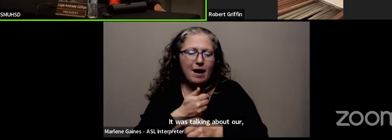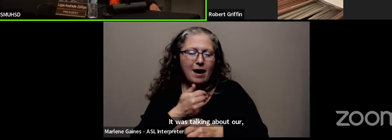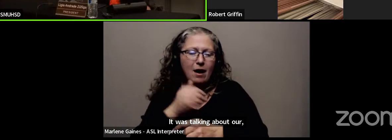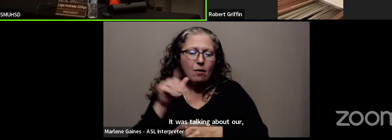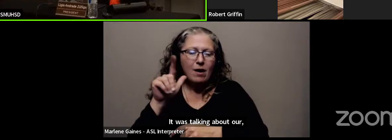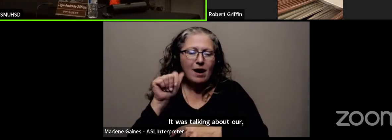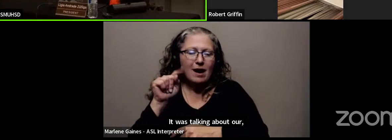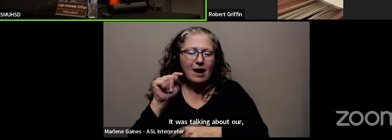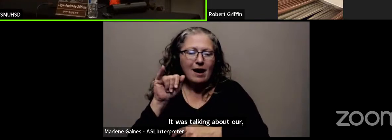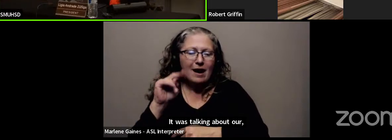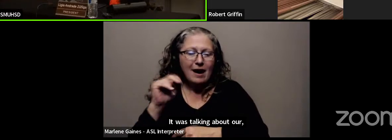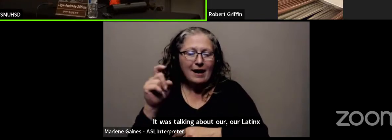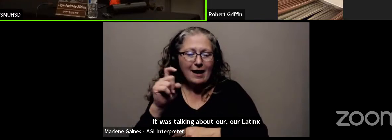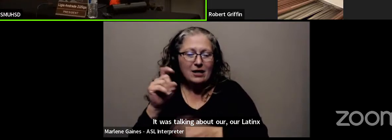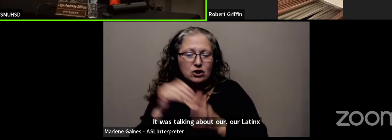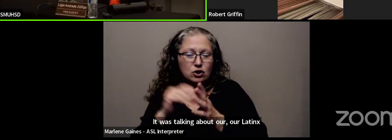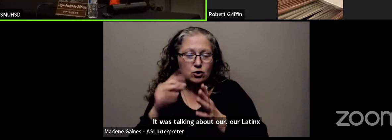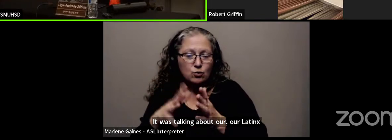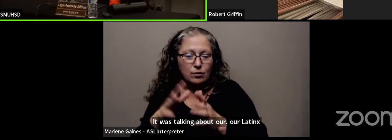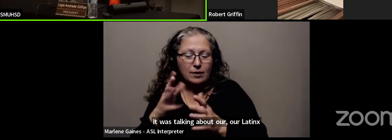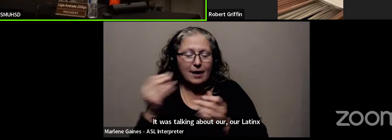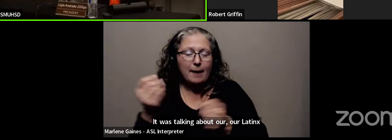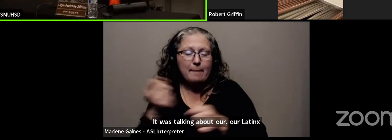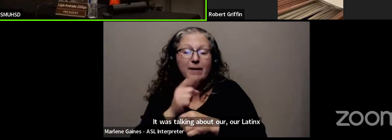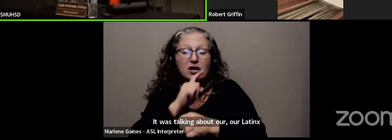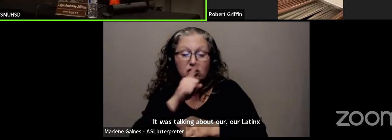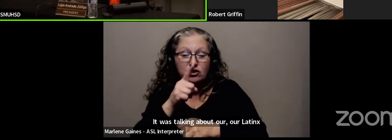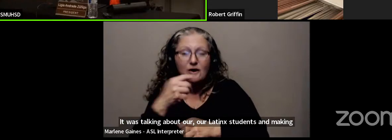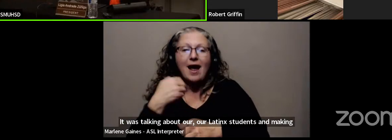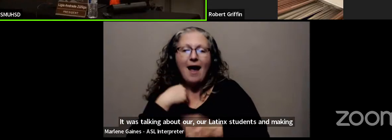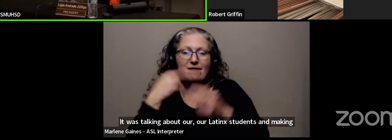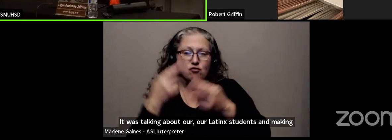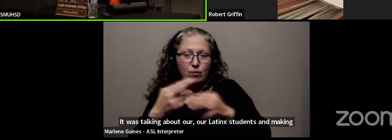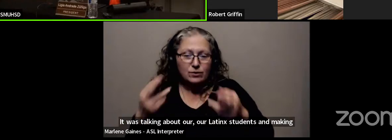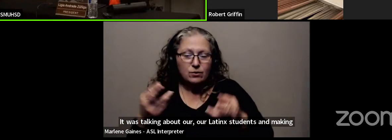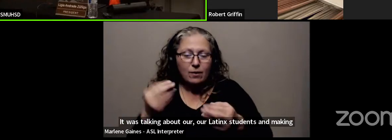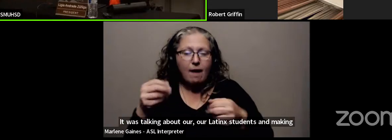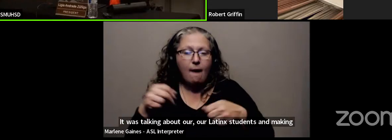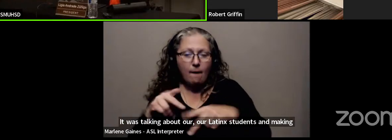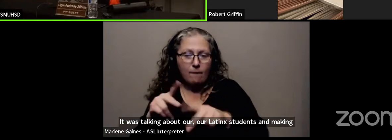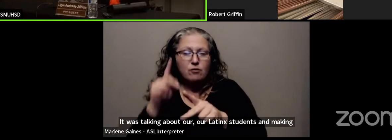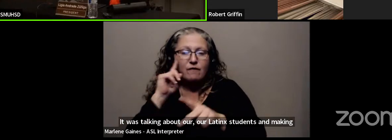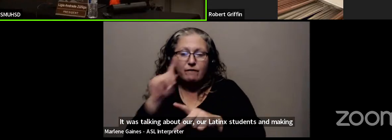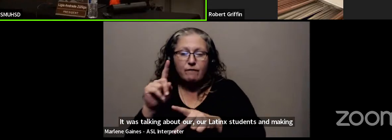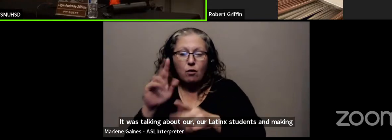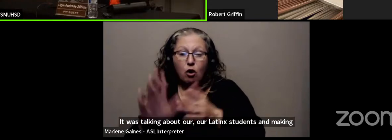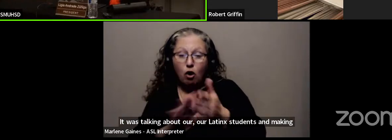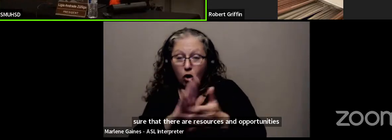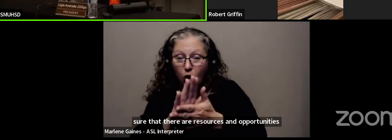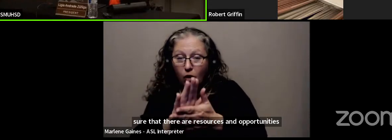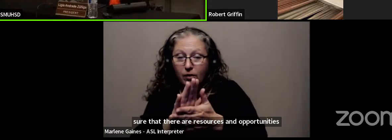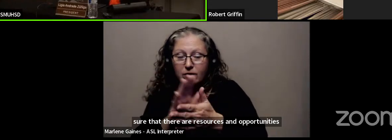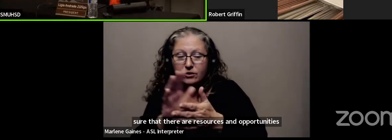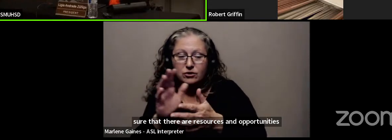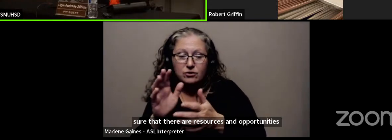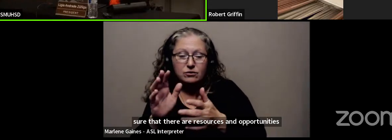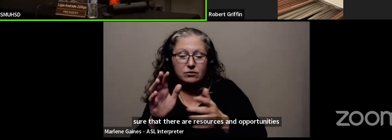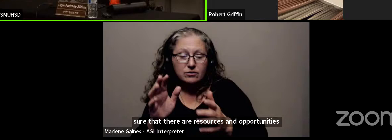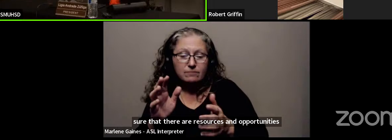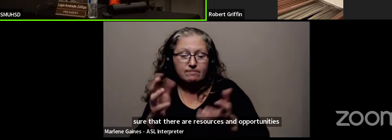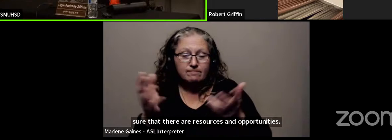Latinx students and making sure that there are resources and opportunities for college